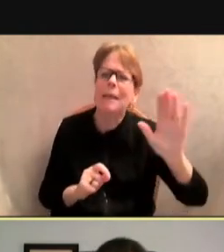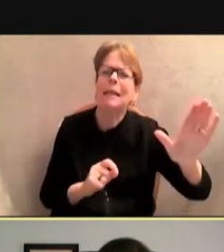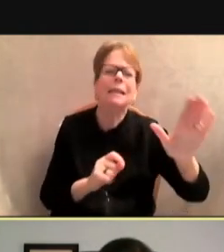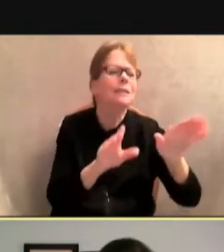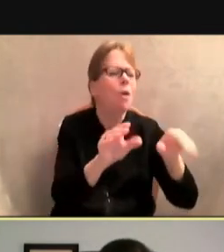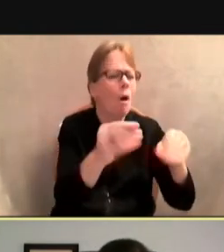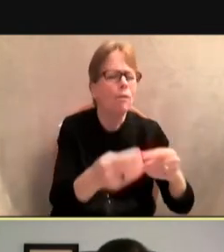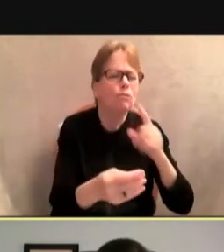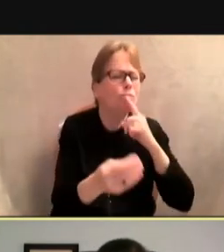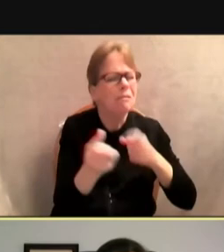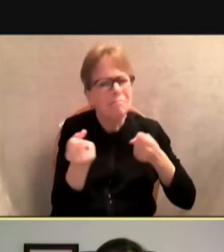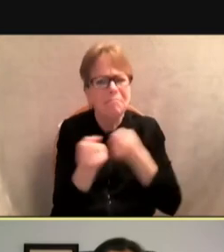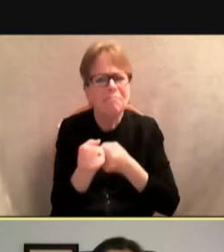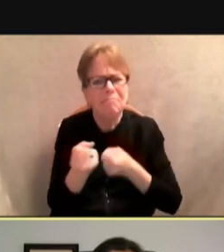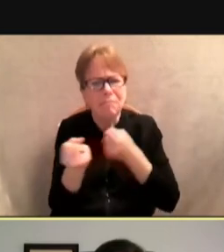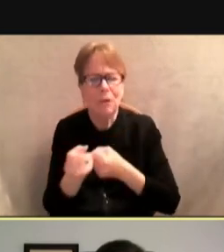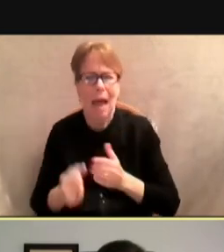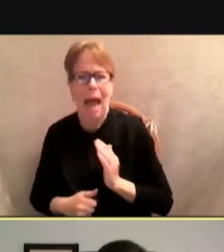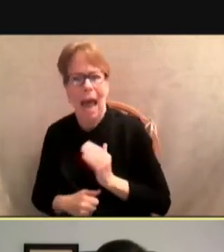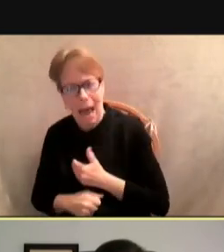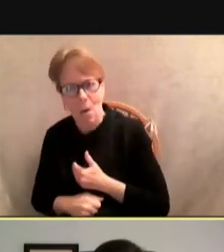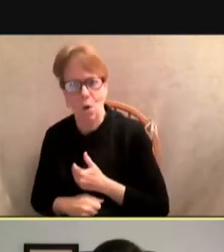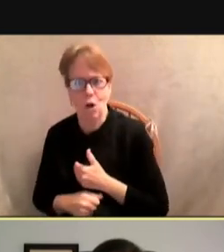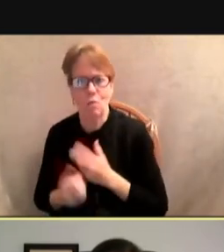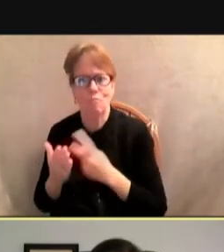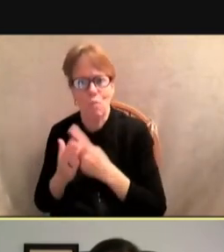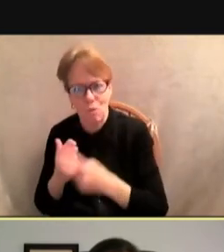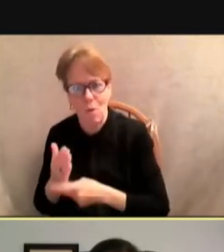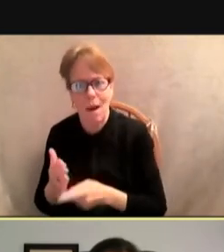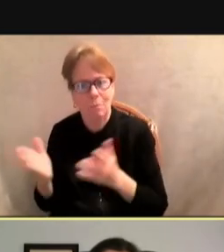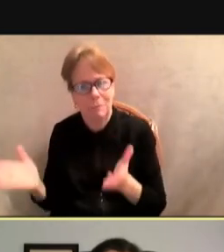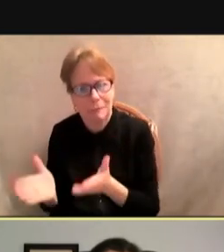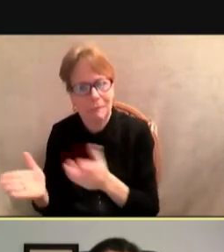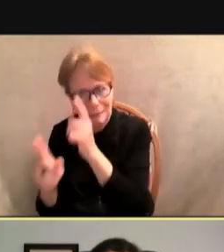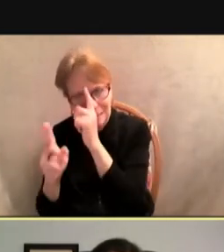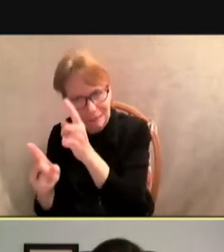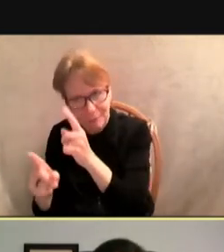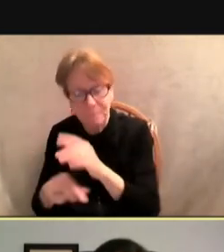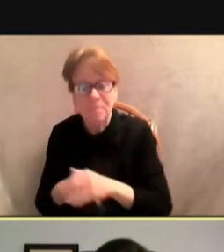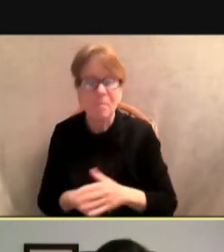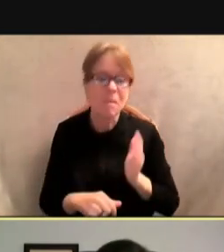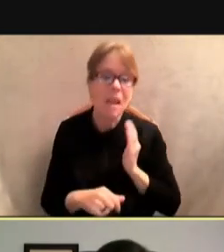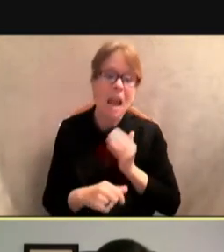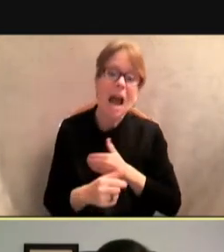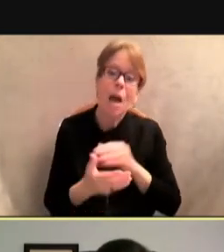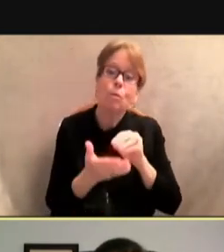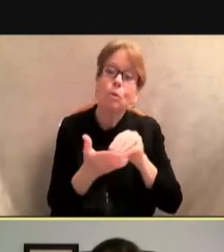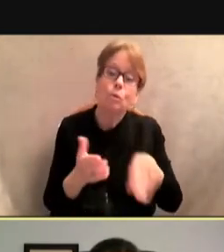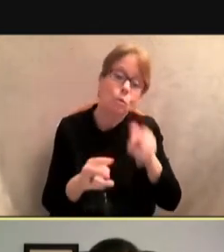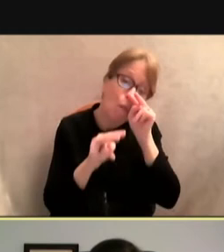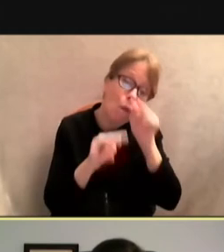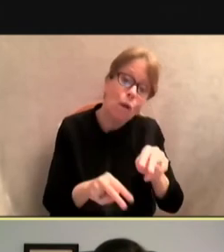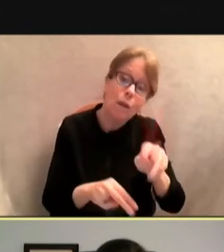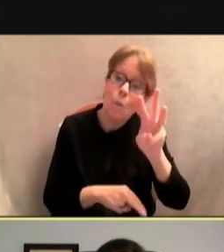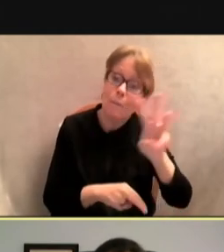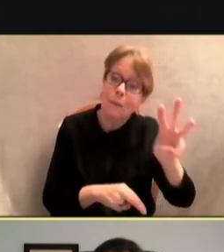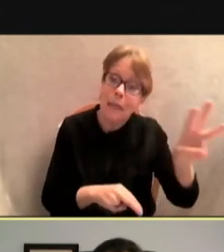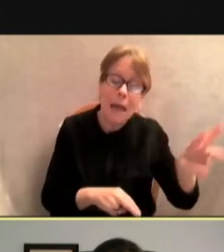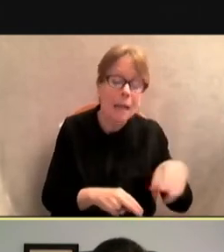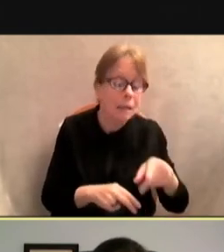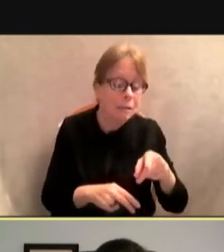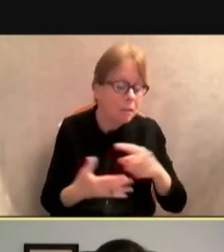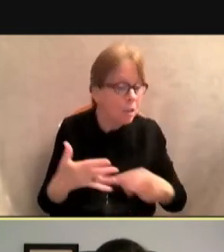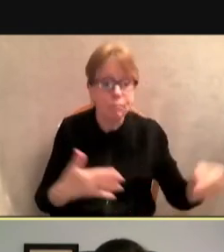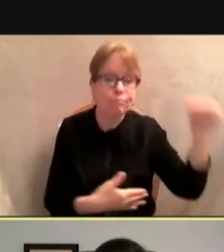disability advocacy initiatives. From the first time prospective students see our medical school's website, they see the Office of Disability